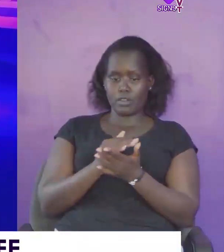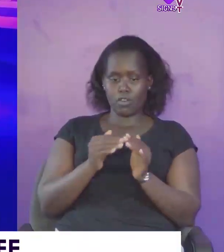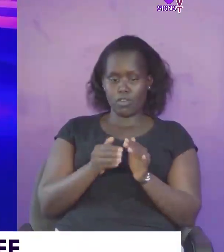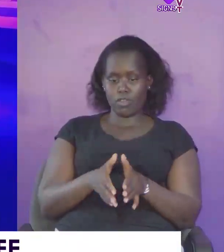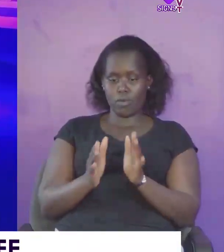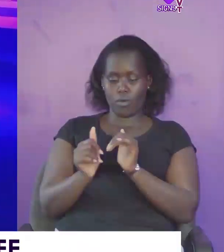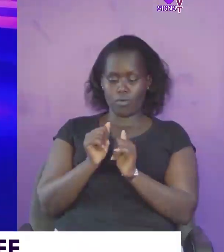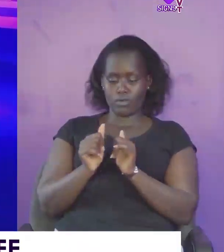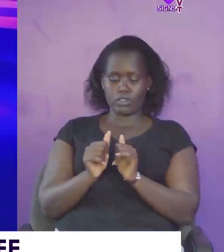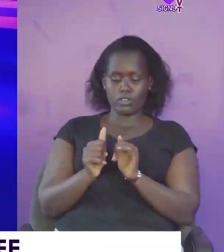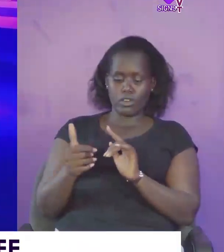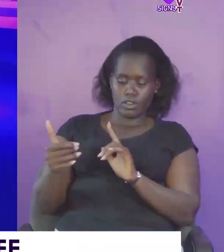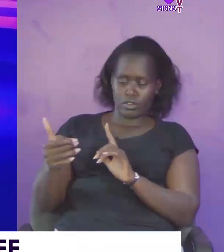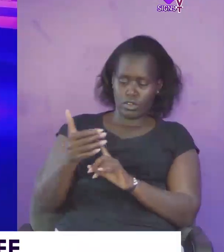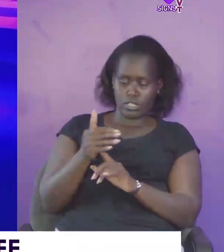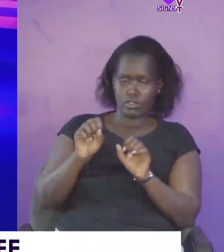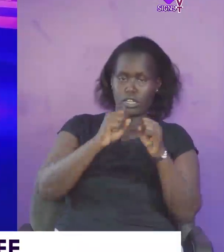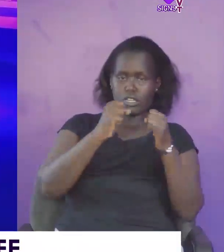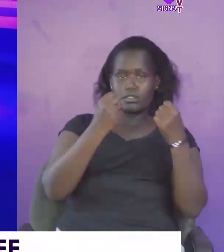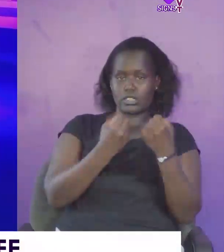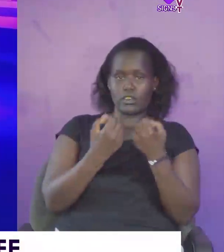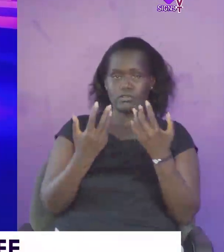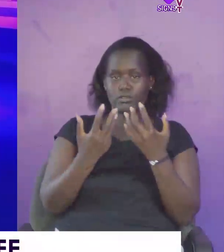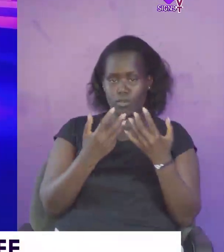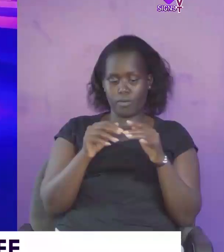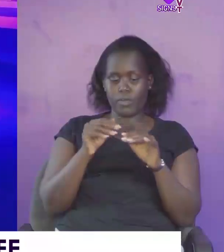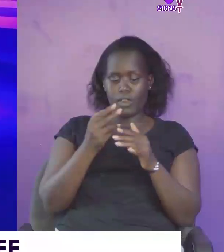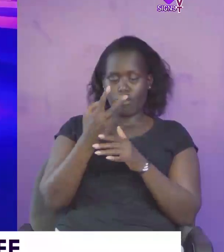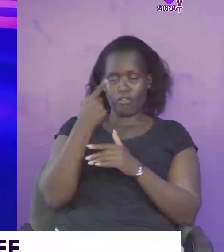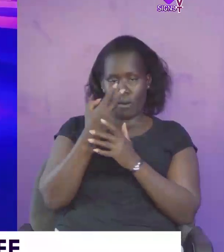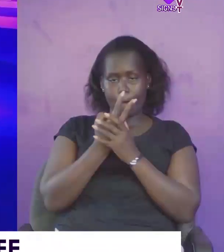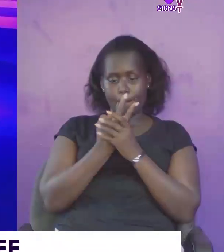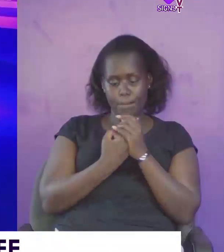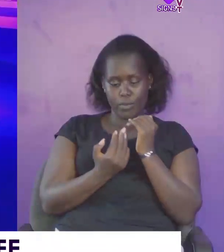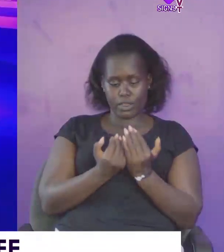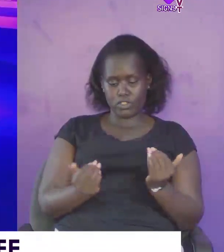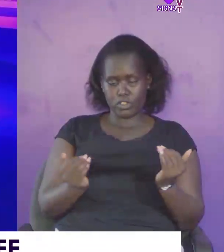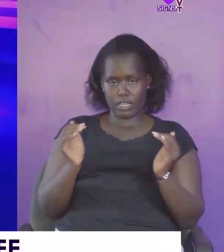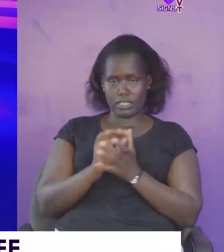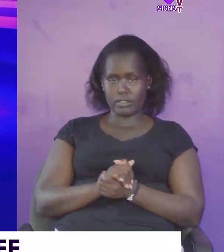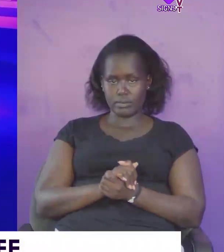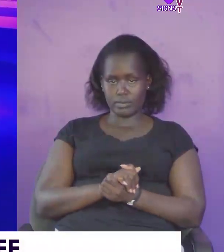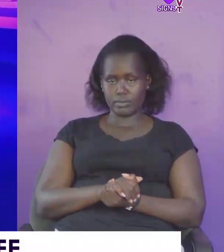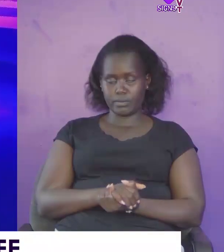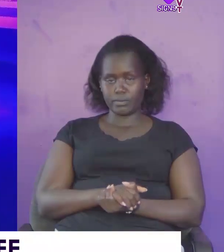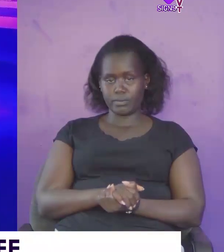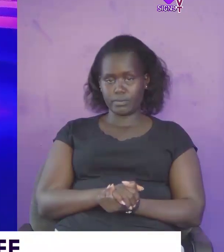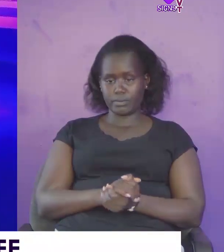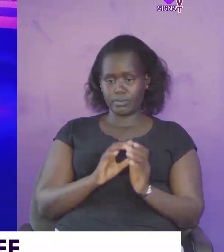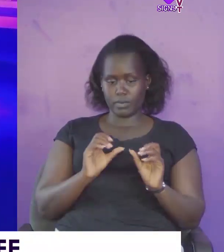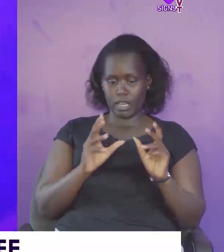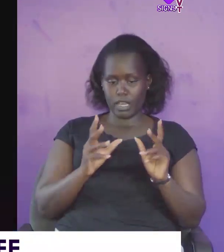towards attaining that society that is safe for both the child and the teenager. Okay. Now, I'm